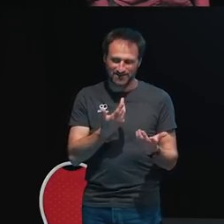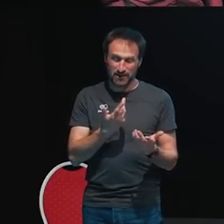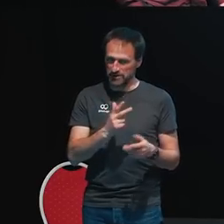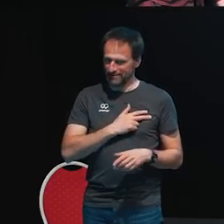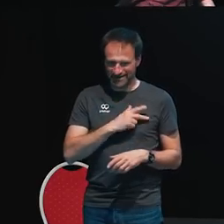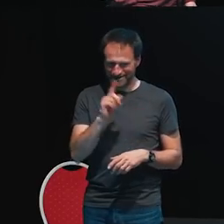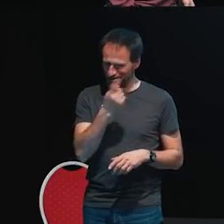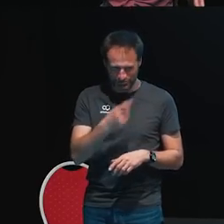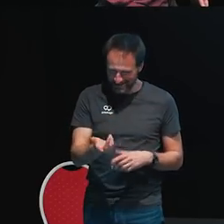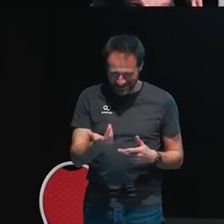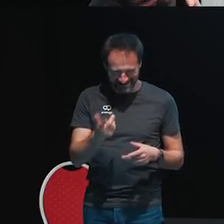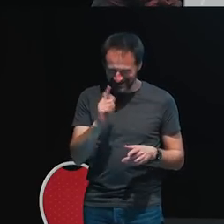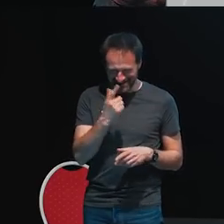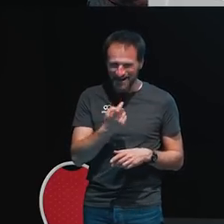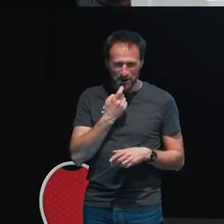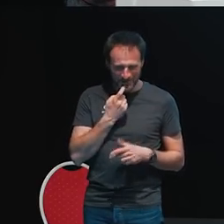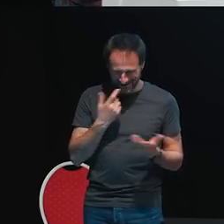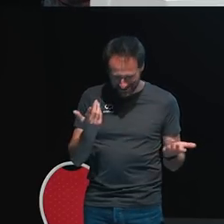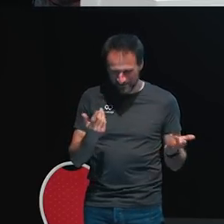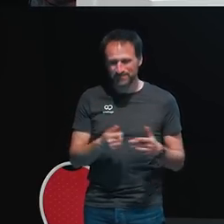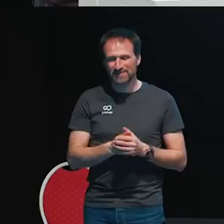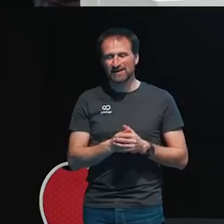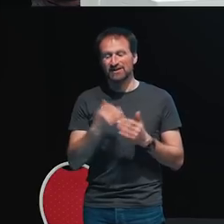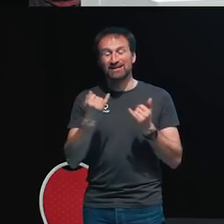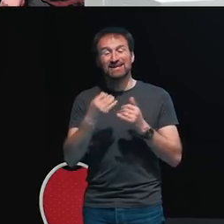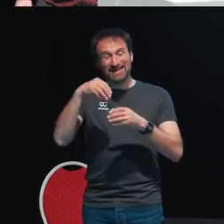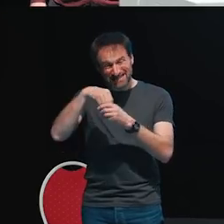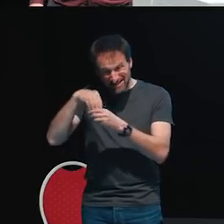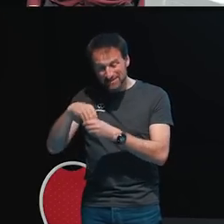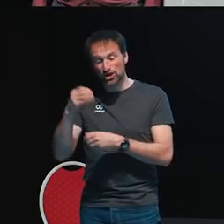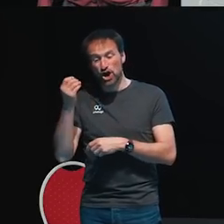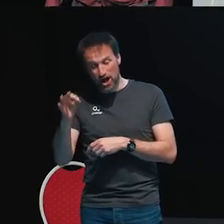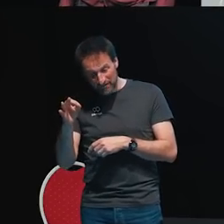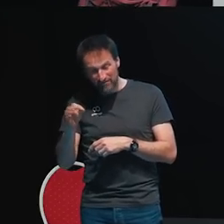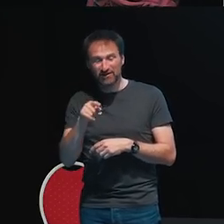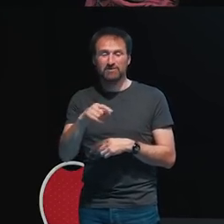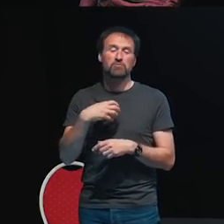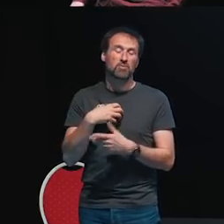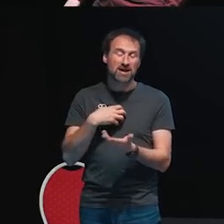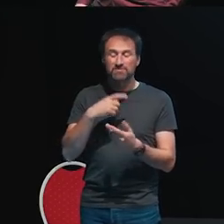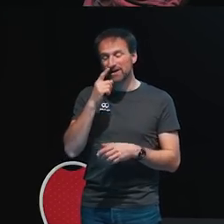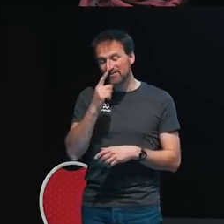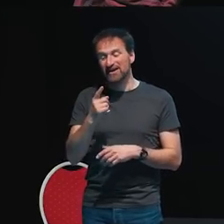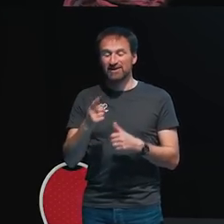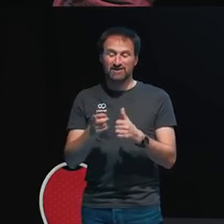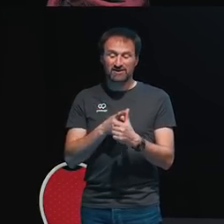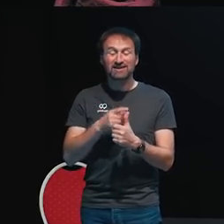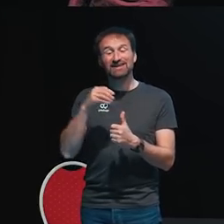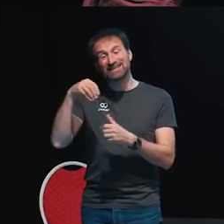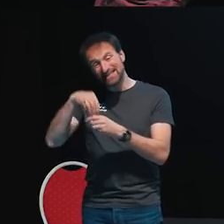isn't. Instance of has the issue that if an instance or a